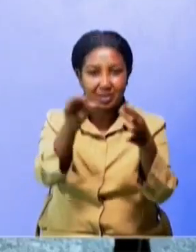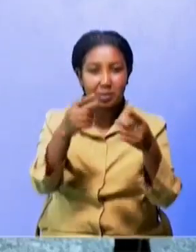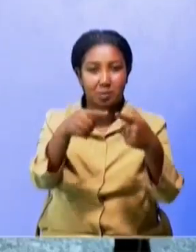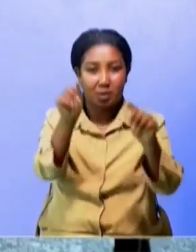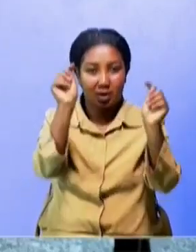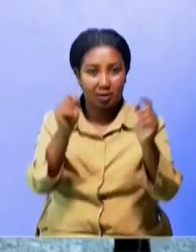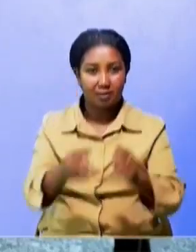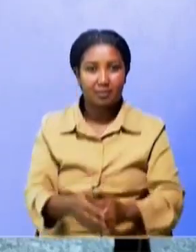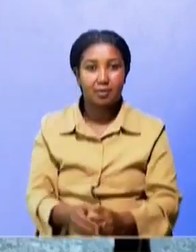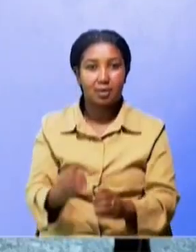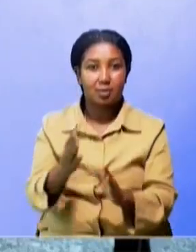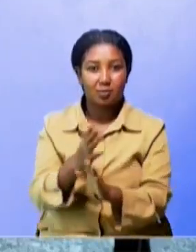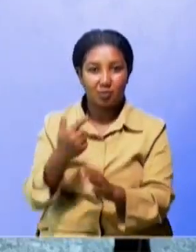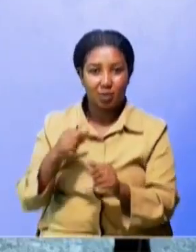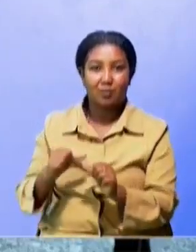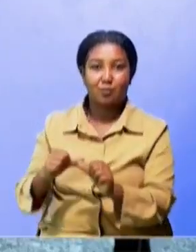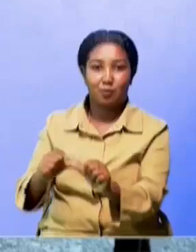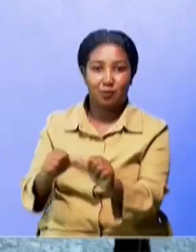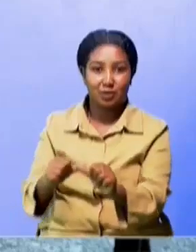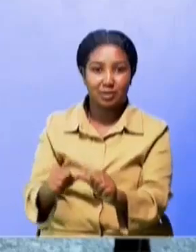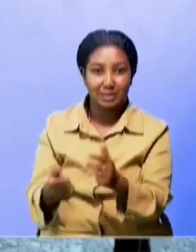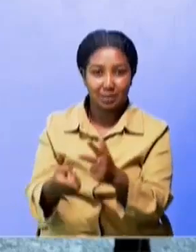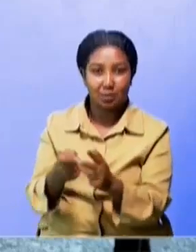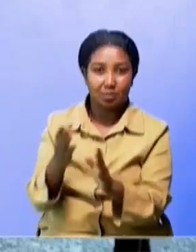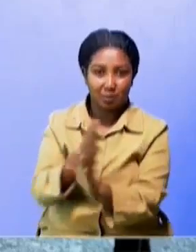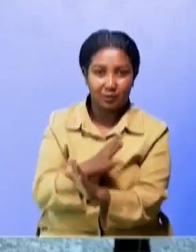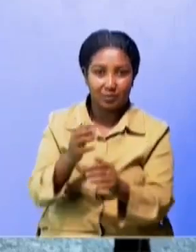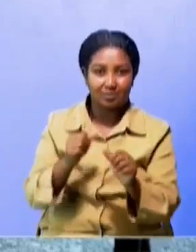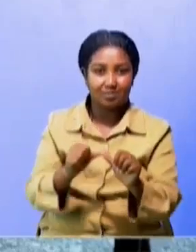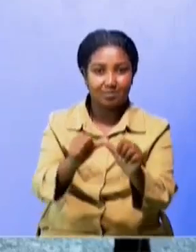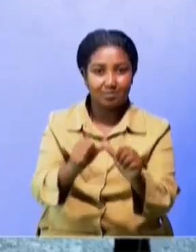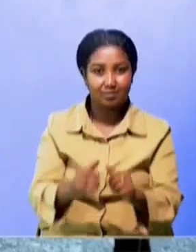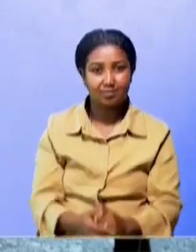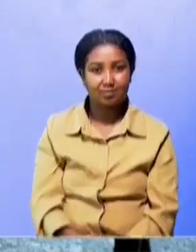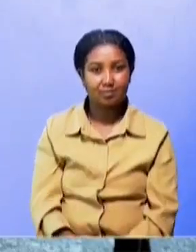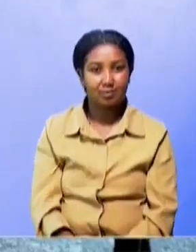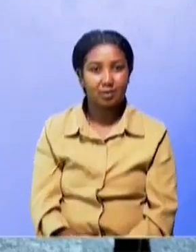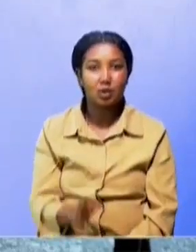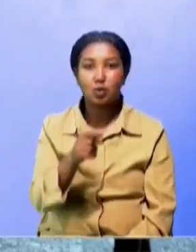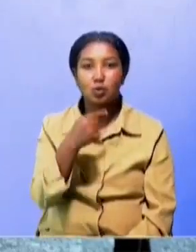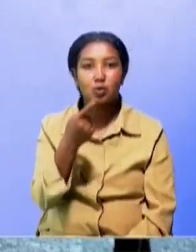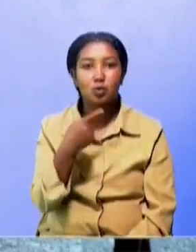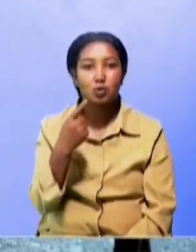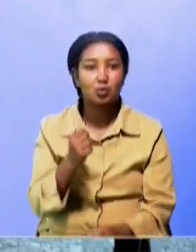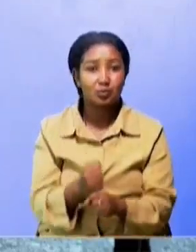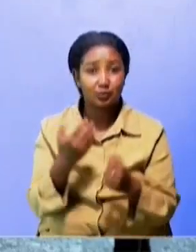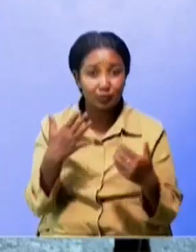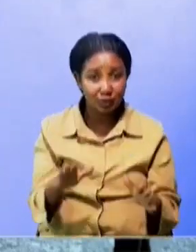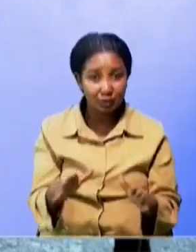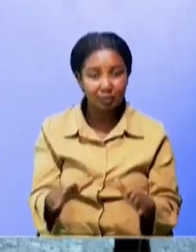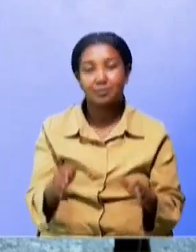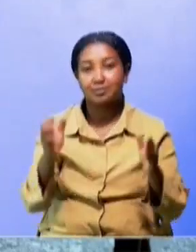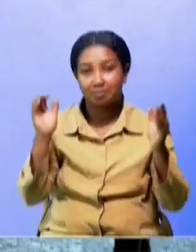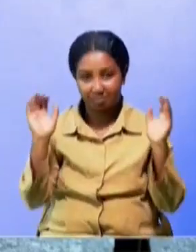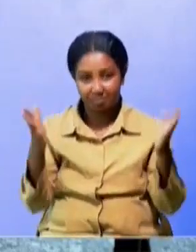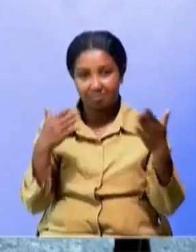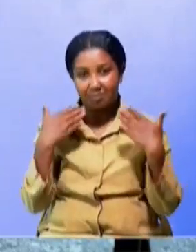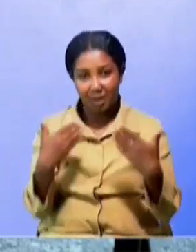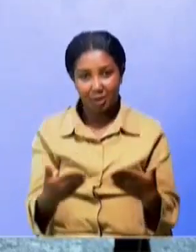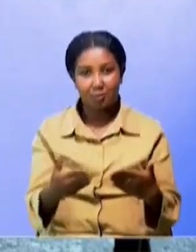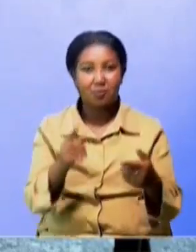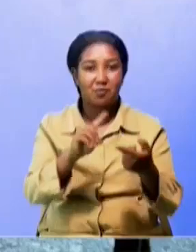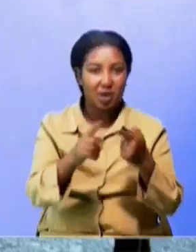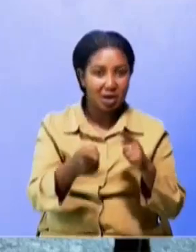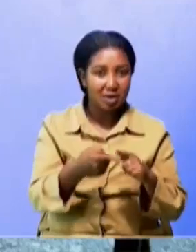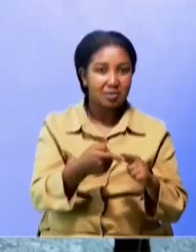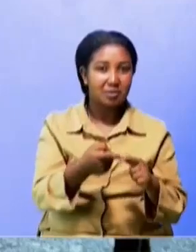sentences before we proceed to the third one. Who's going to do it? Thank you very much. Share your friends